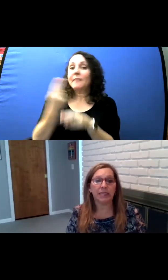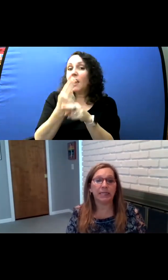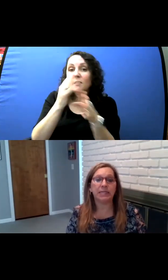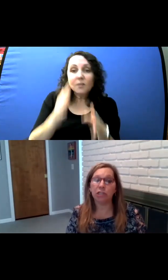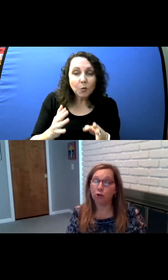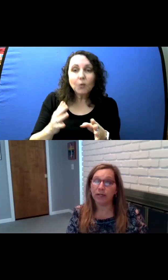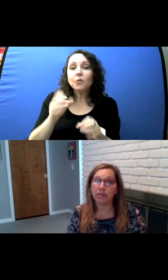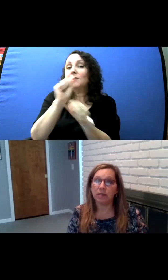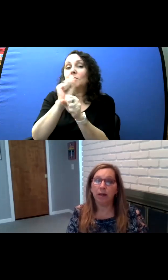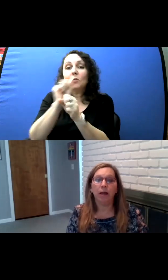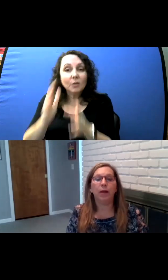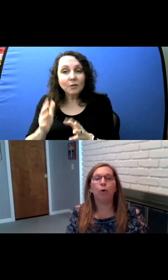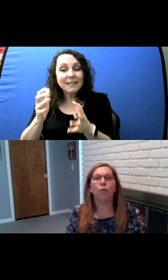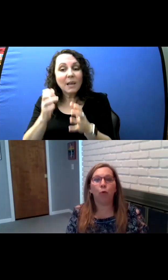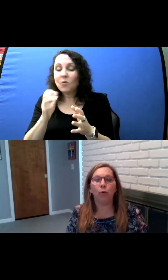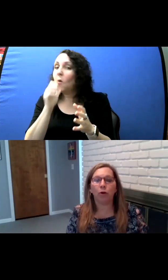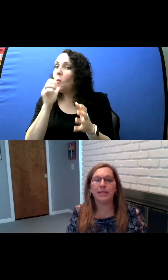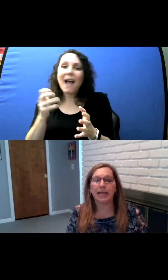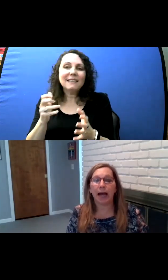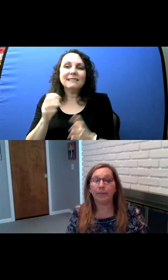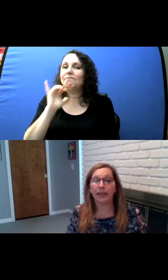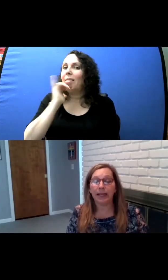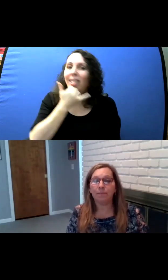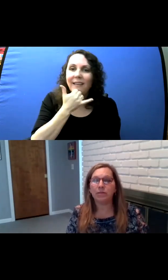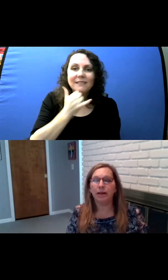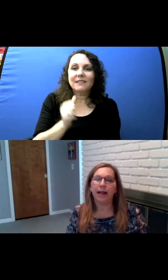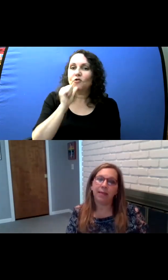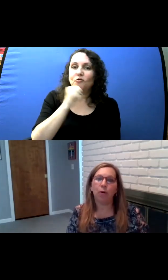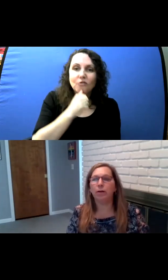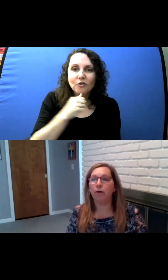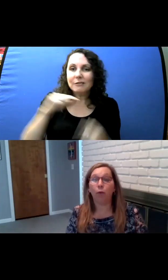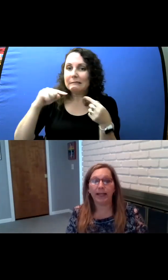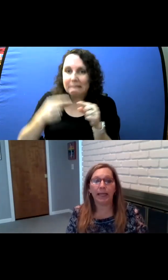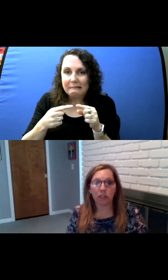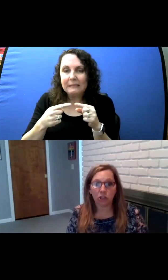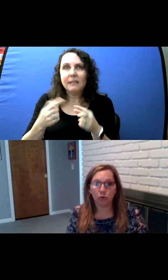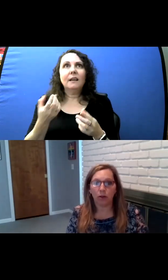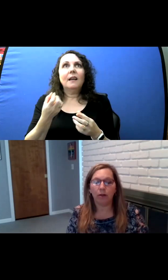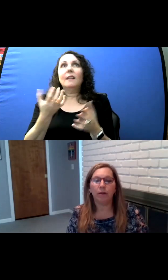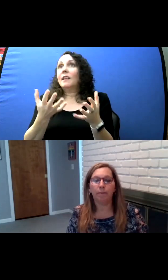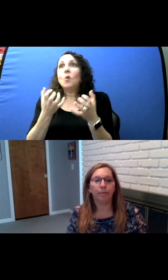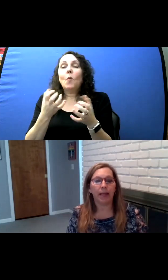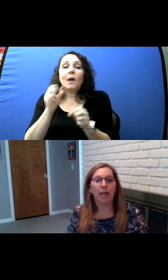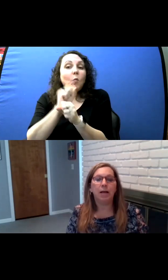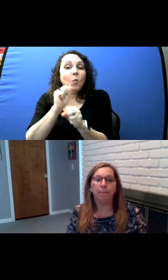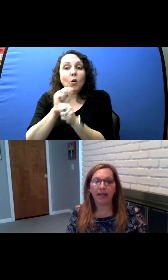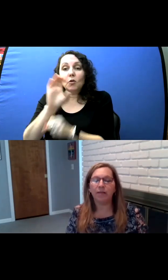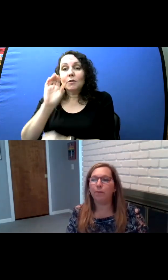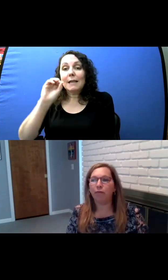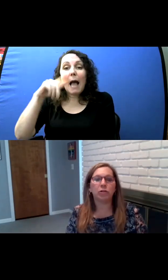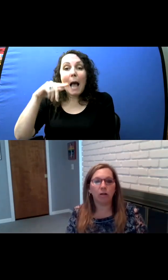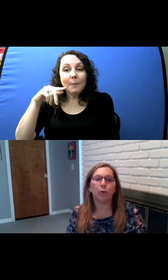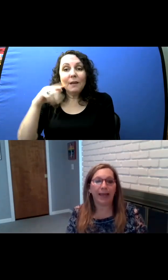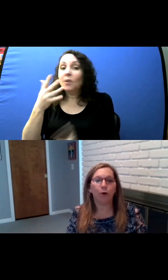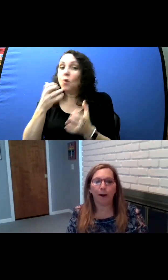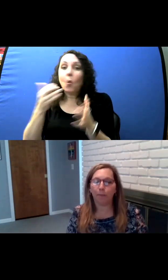avoid accidents and injuries, they want to avoid workman's comp claims, and they want to avoid getting sued. Okay. Many of them,